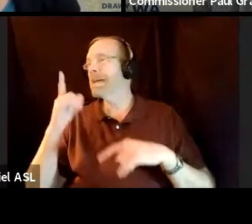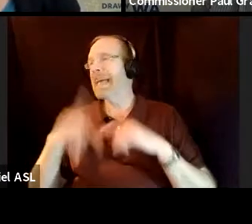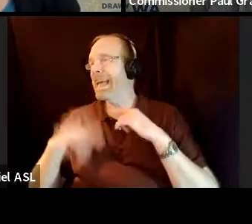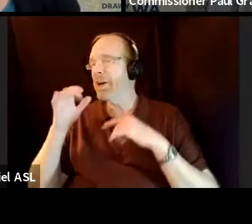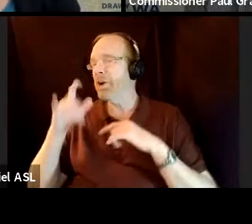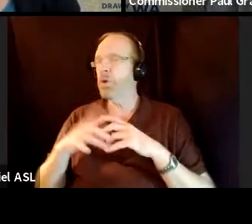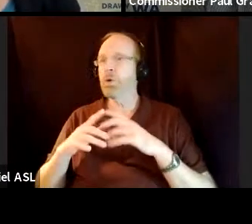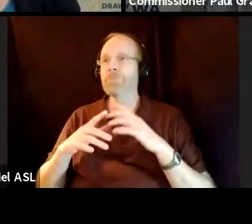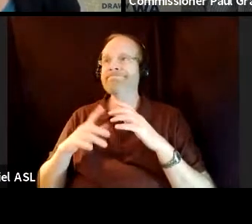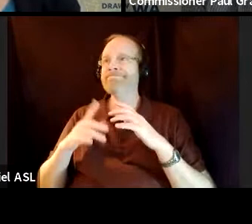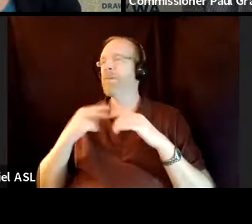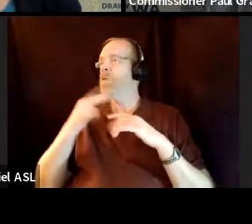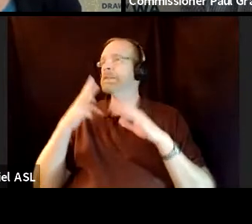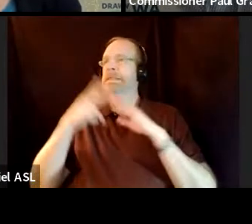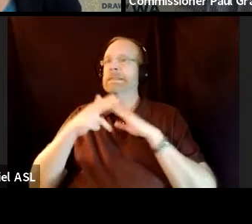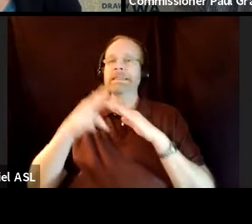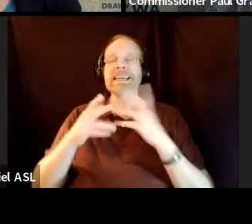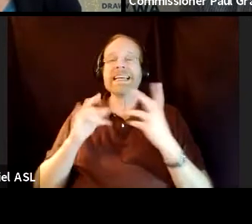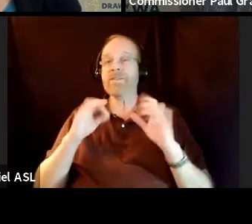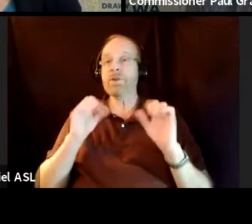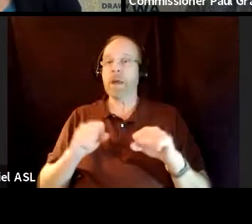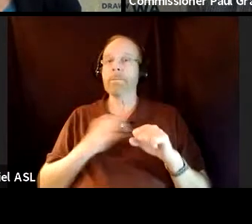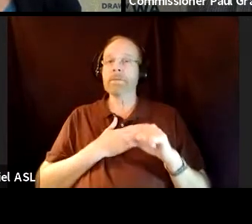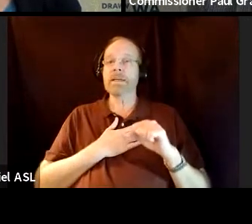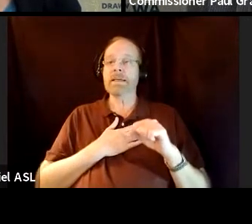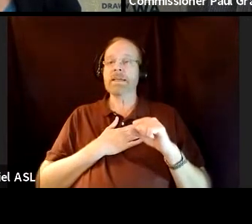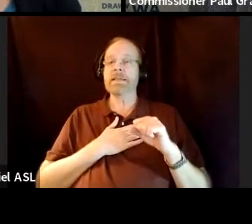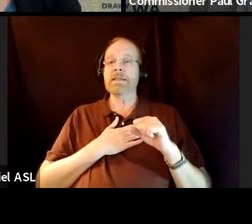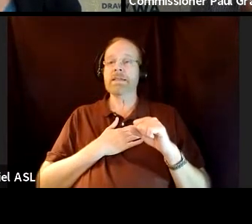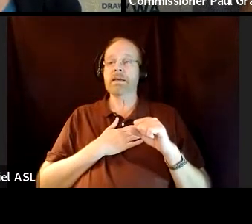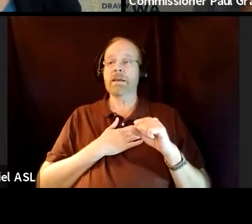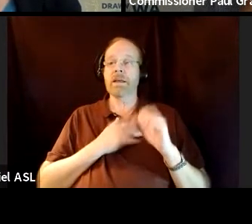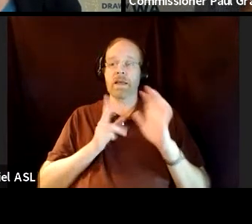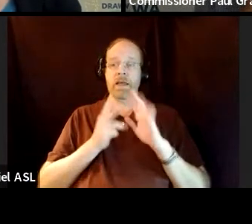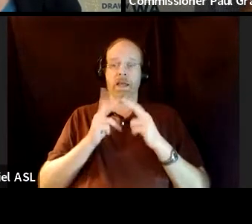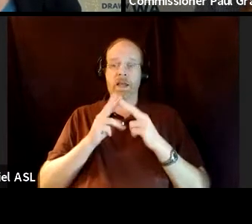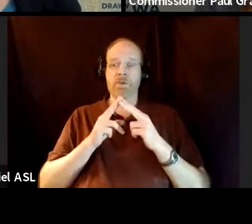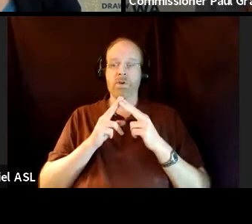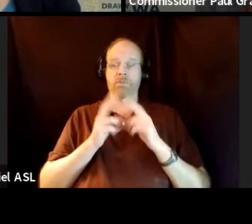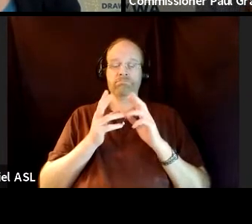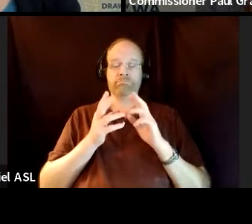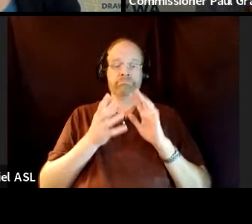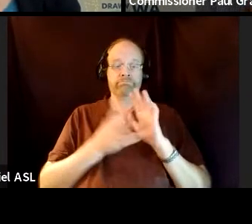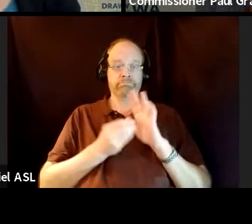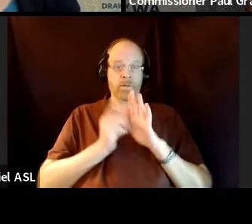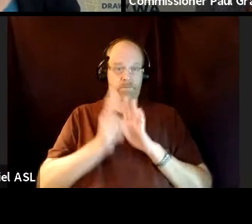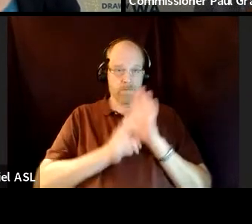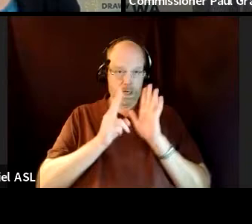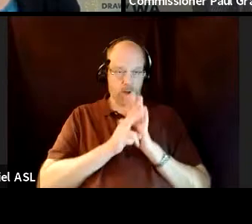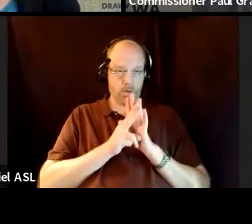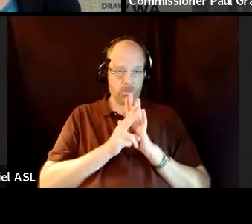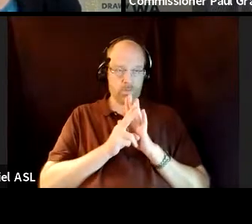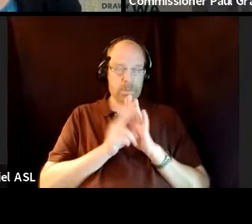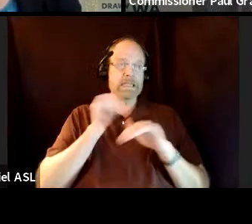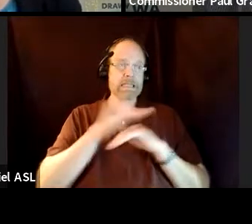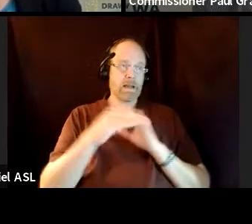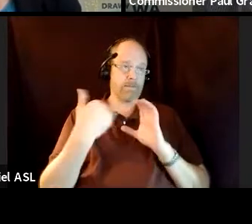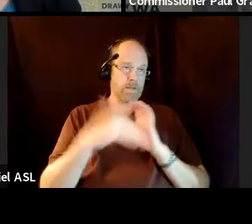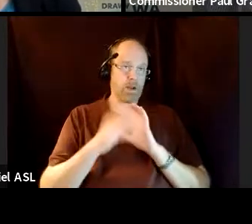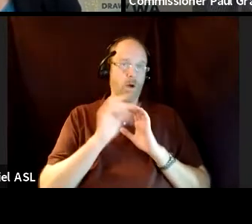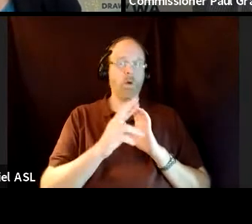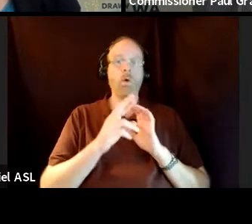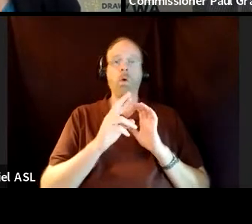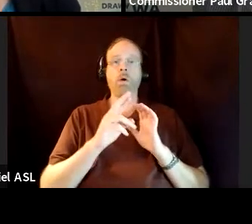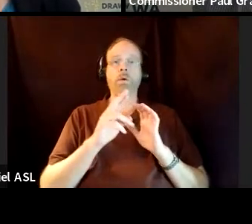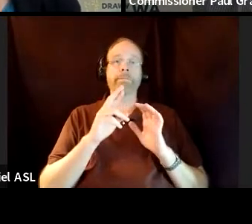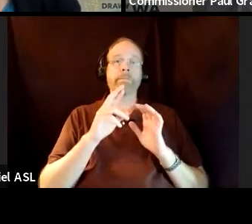lot. If you're able to either record your testimony and send it in either in a video or audio format, or